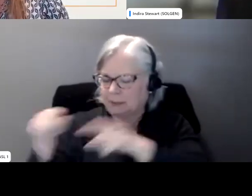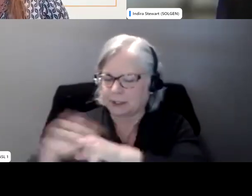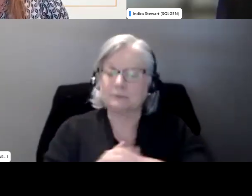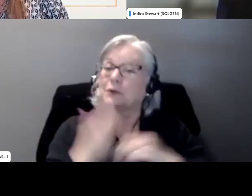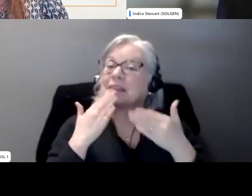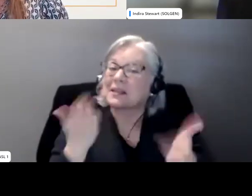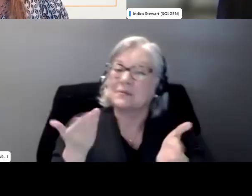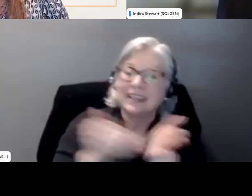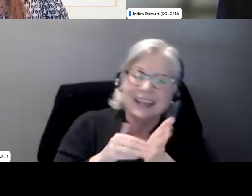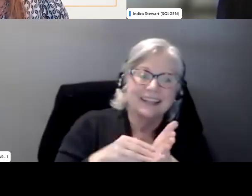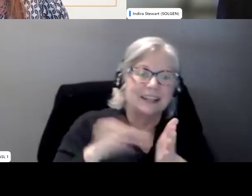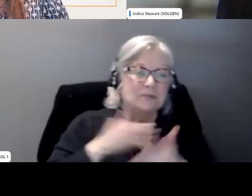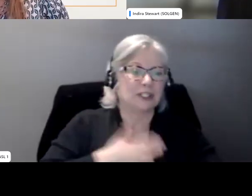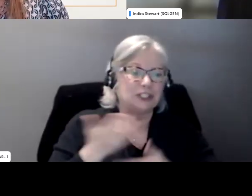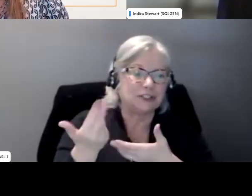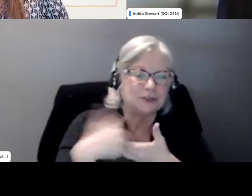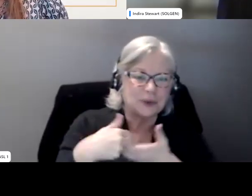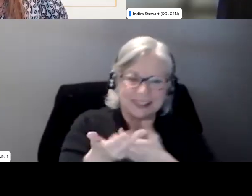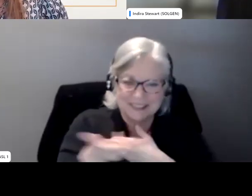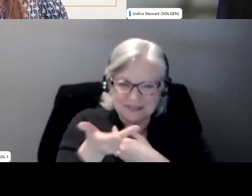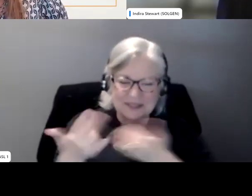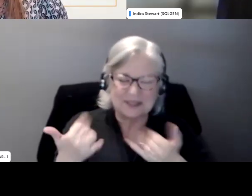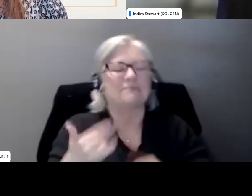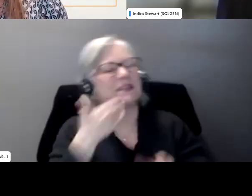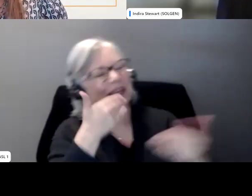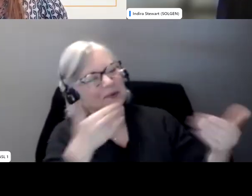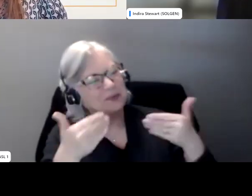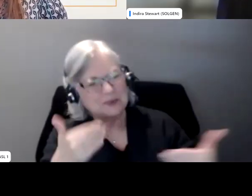appreciate you joining us today. Thank you for the invite. Thank